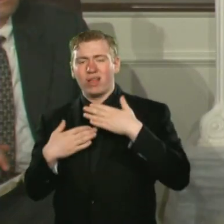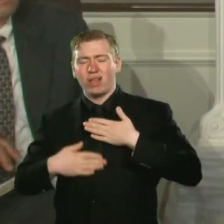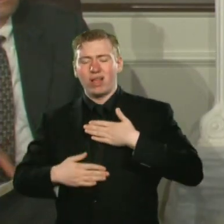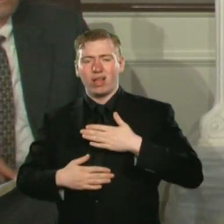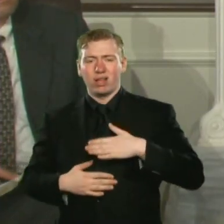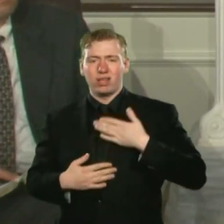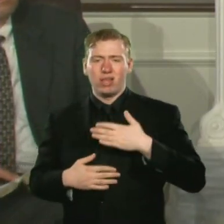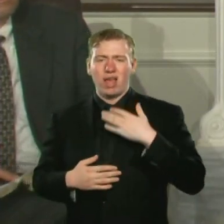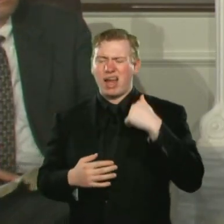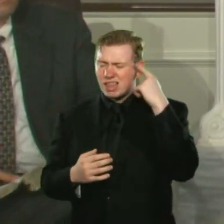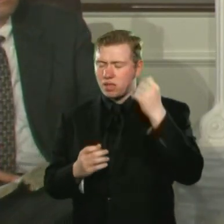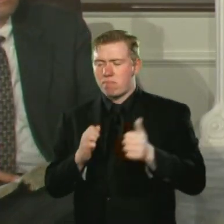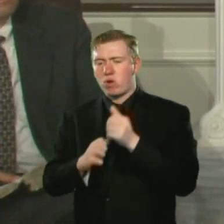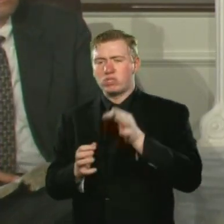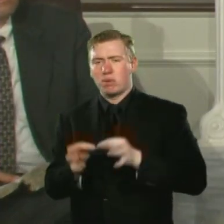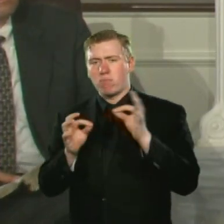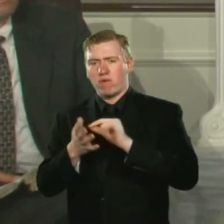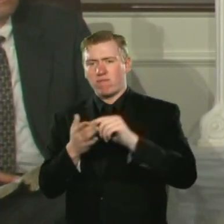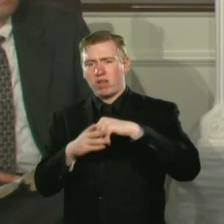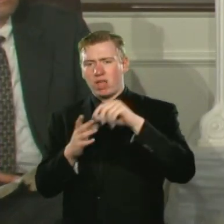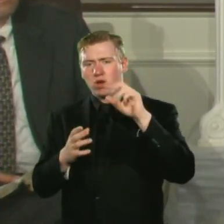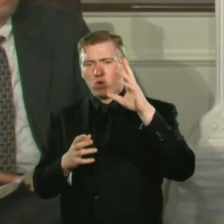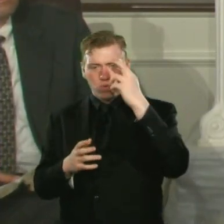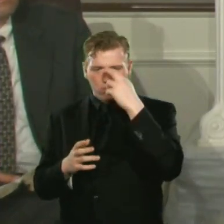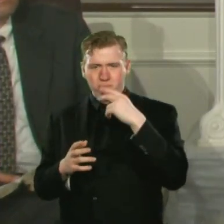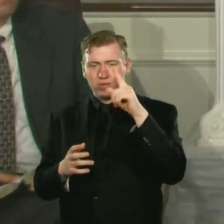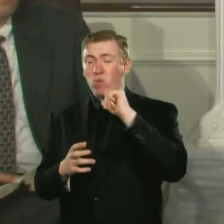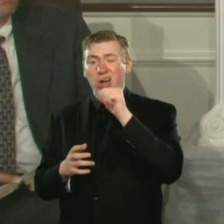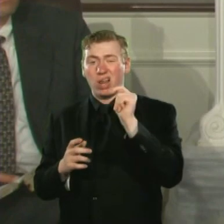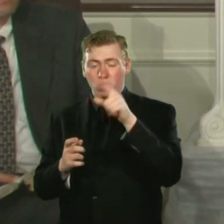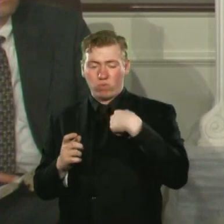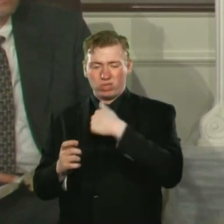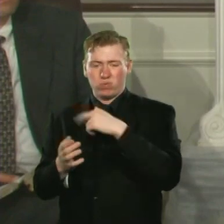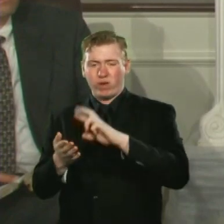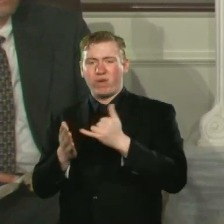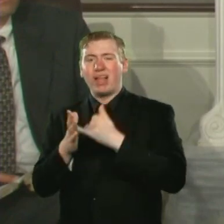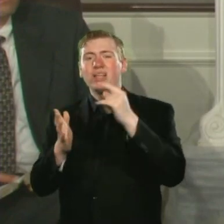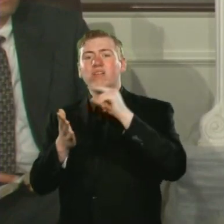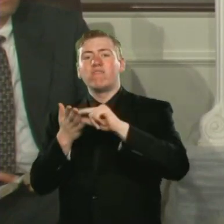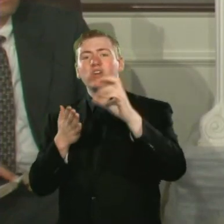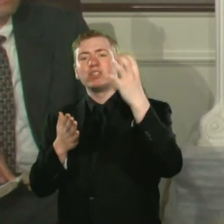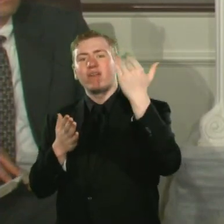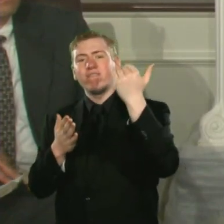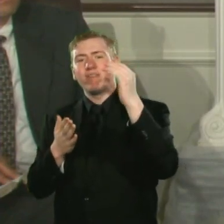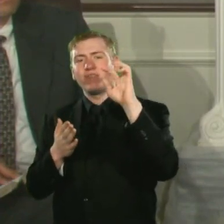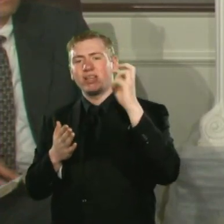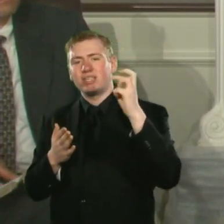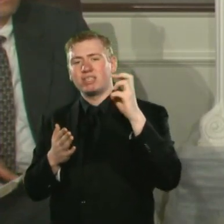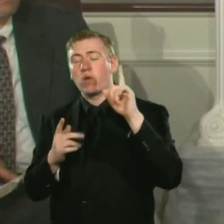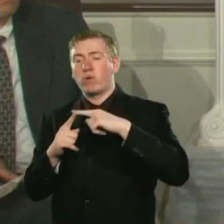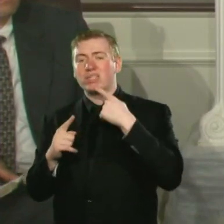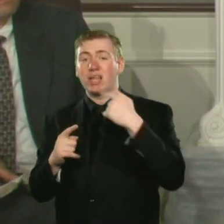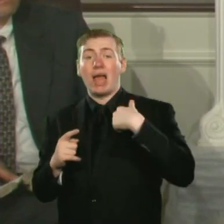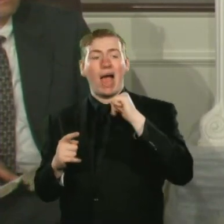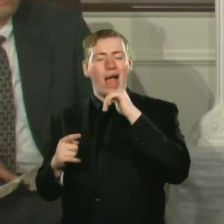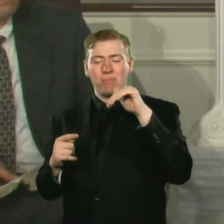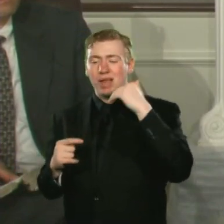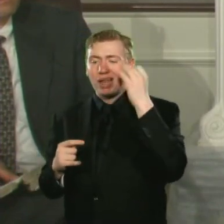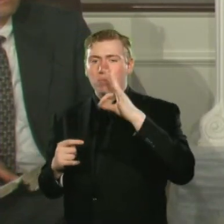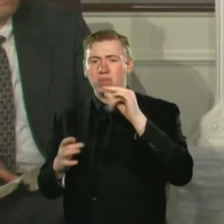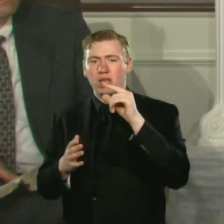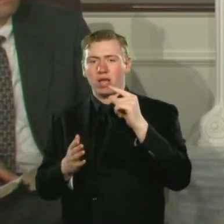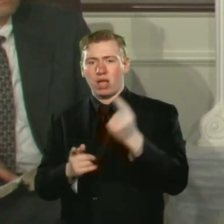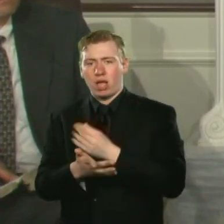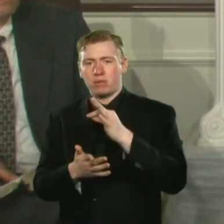important verses in Romans 1 are not the ones we read. They're the verse number 15 and 16 where it says, "I'm not ashamed of the gospel of